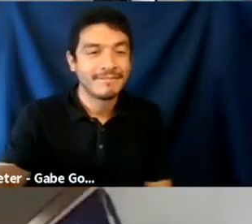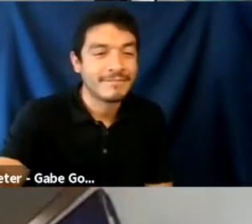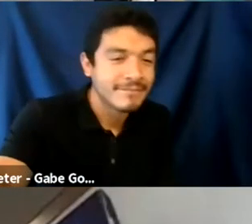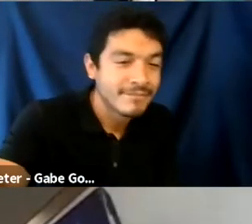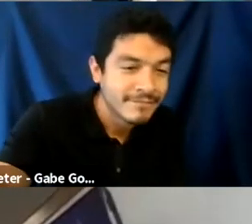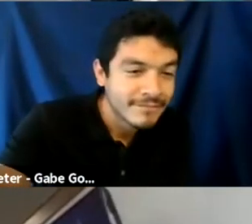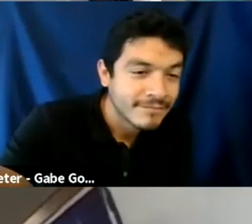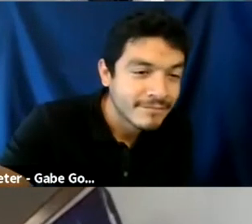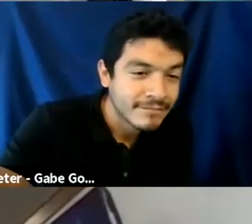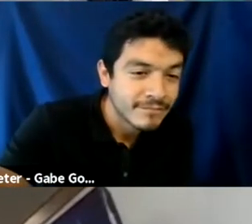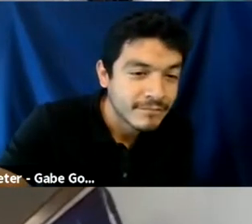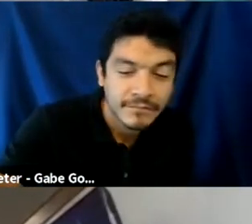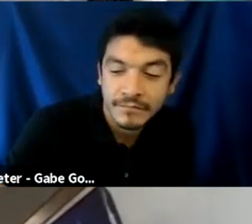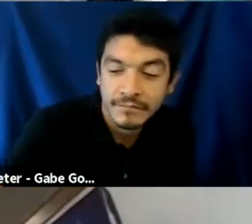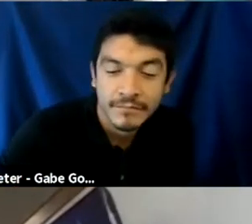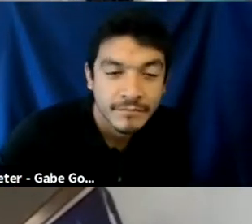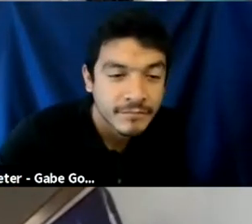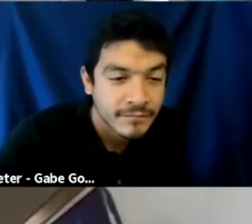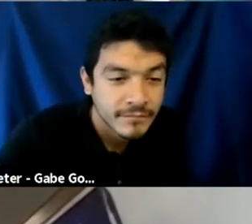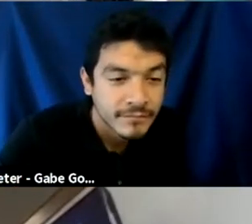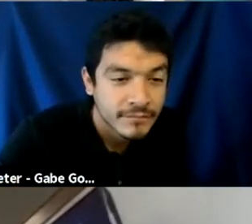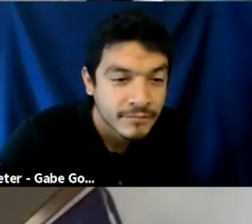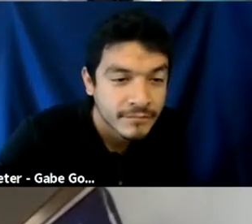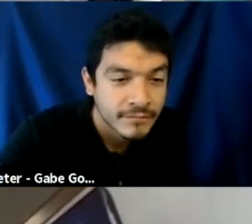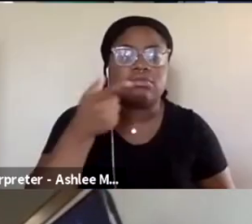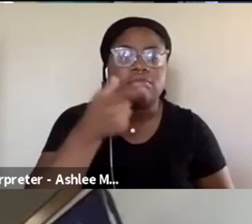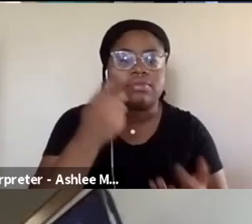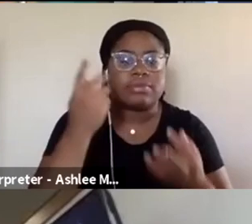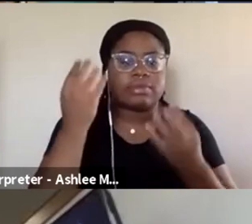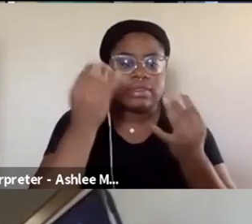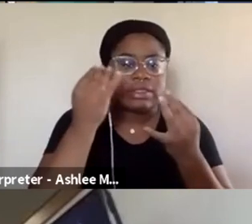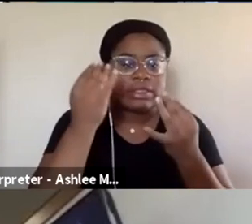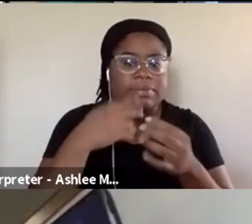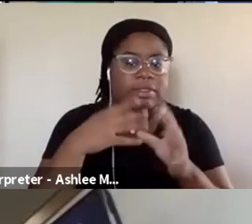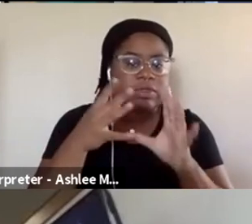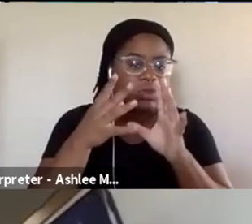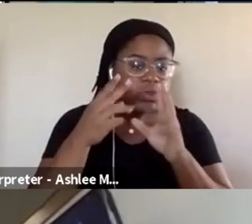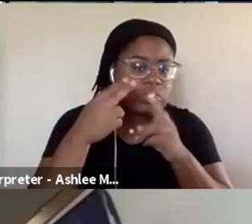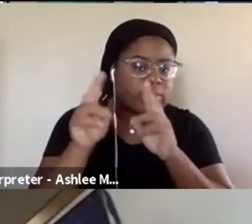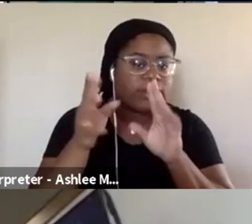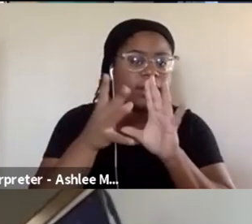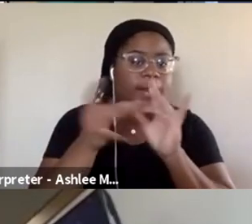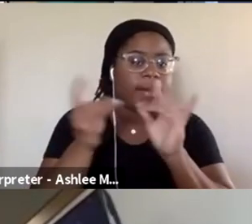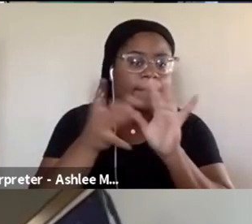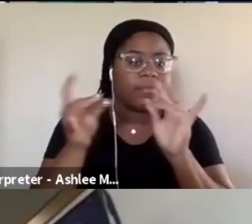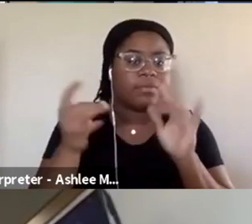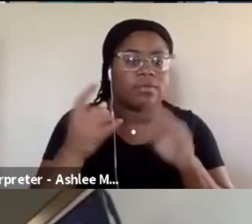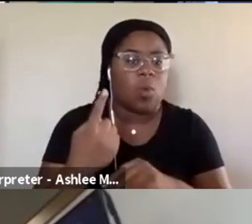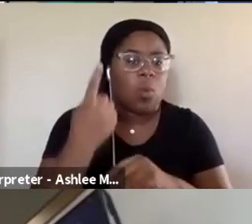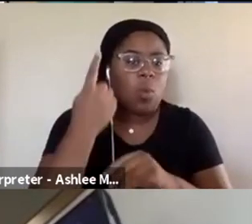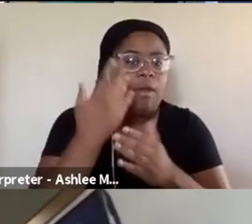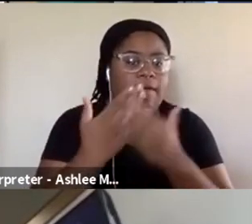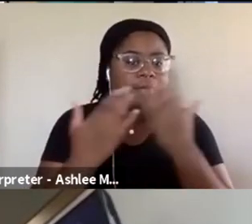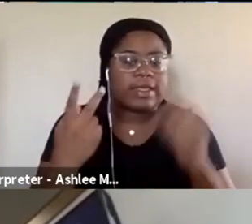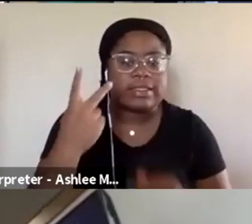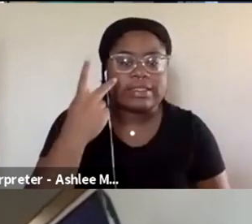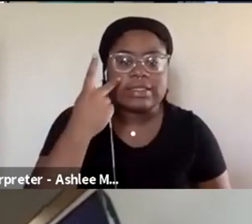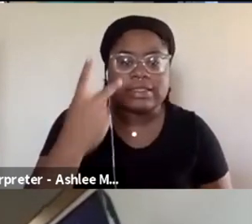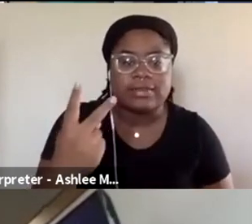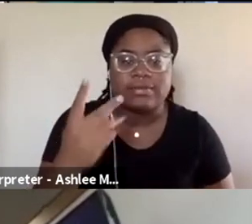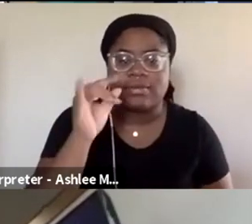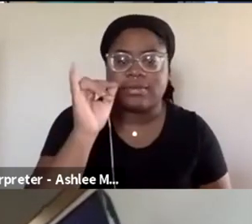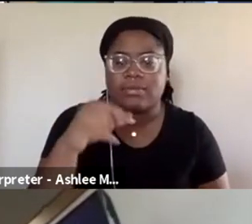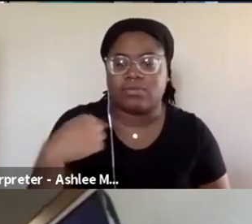Yeah, I didn't know if there was time, I think, you I'll just make it, you know, uh, make a quick comment. Um, I think one of the things that I see is that we